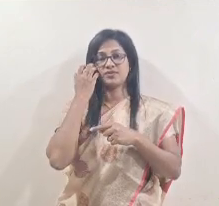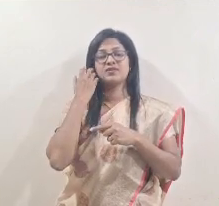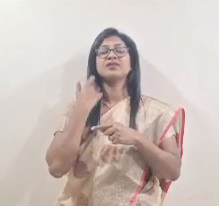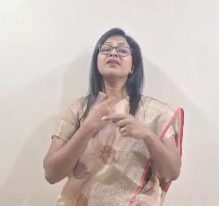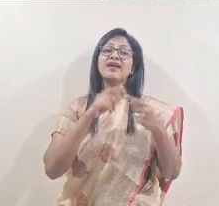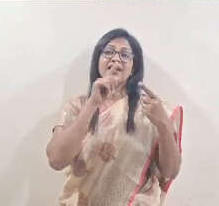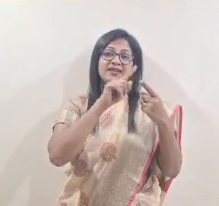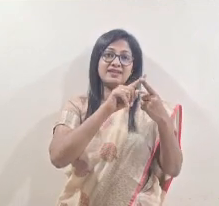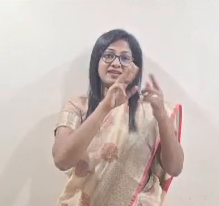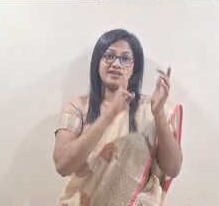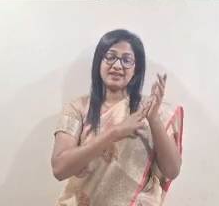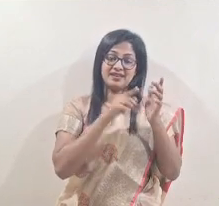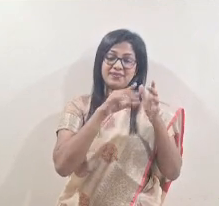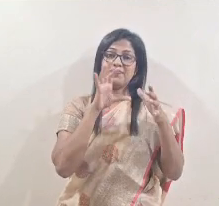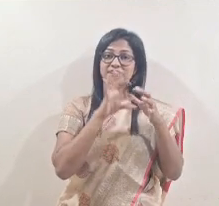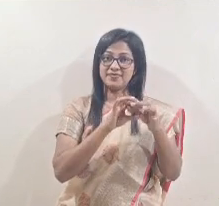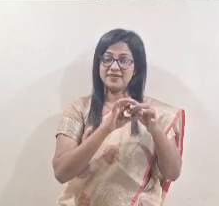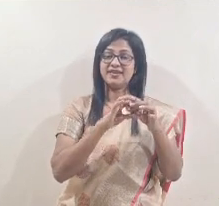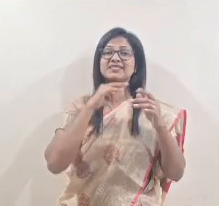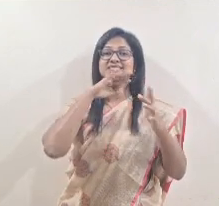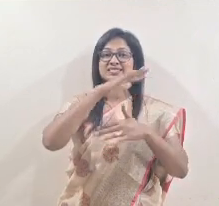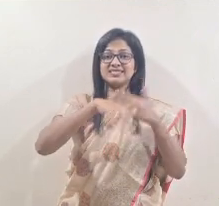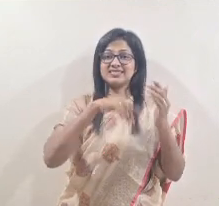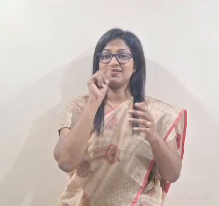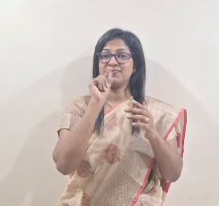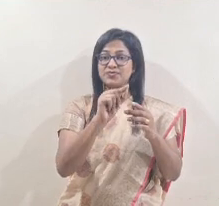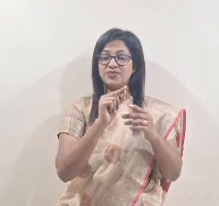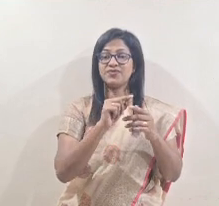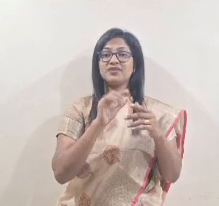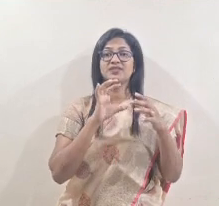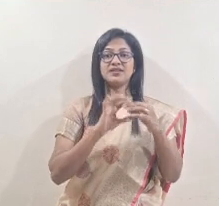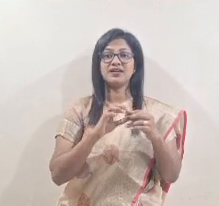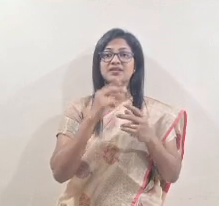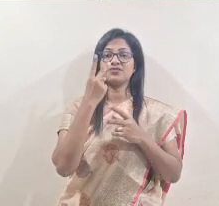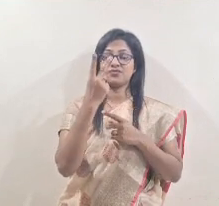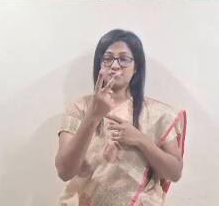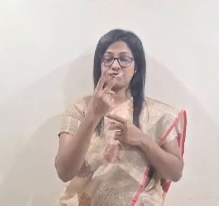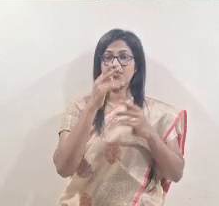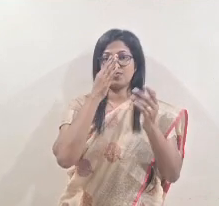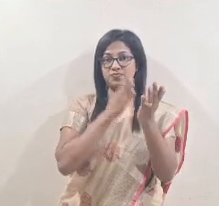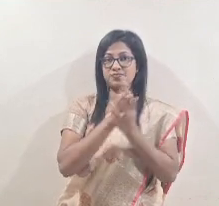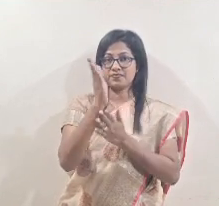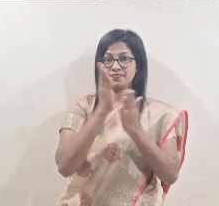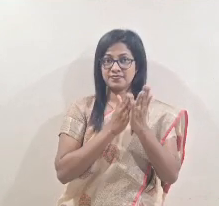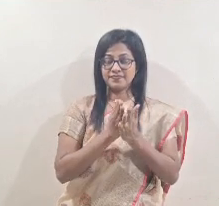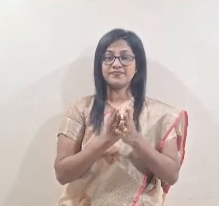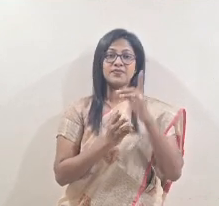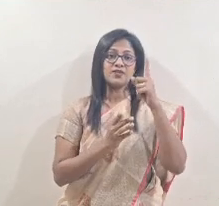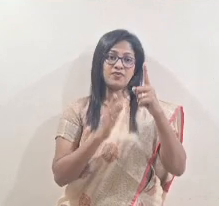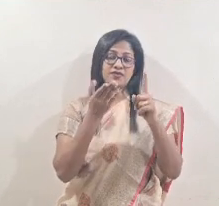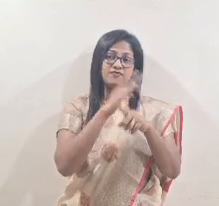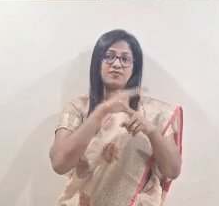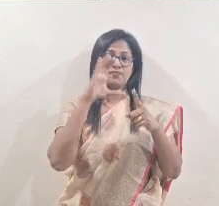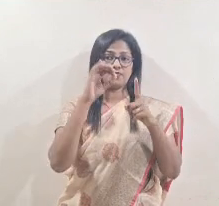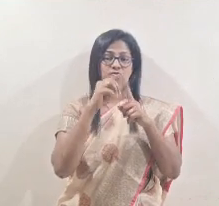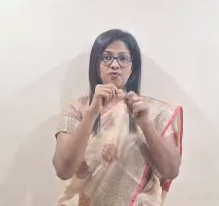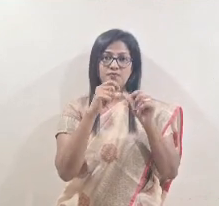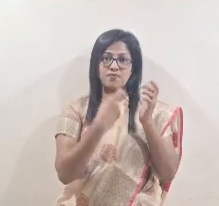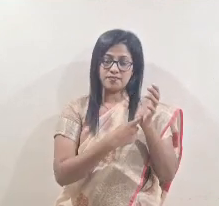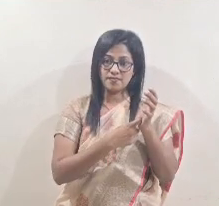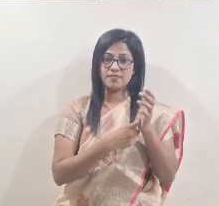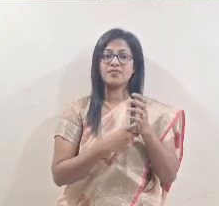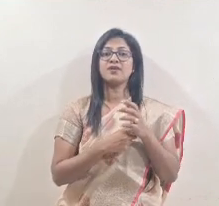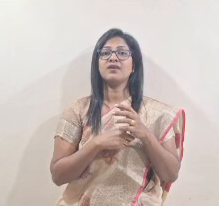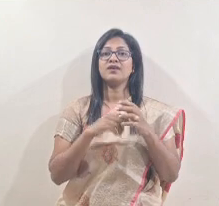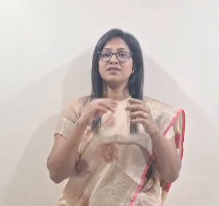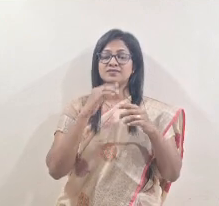for exhaust emission, we have taken the emission factor of two methodologies. There's one from Coopert, that is computer program